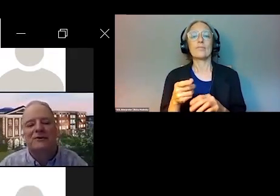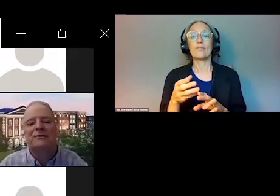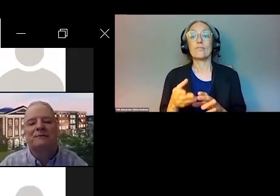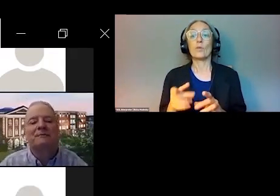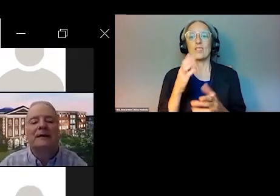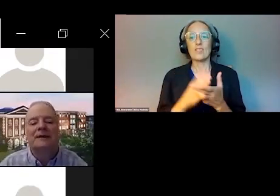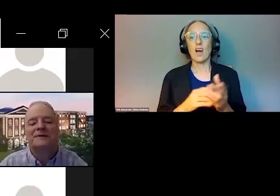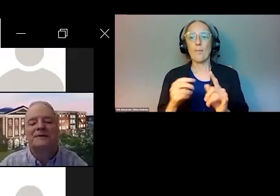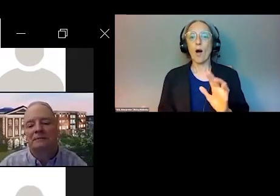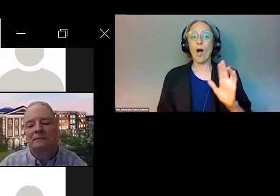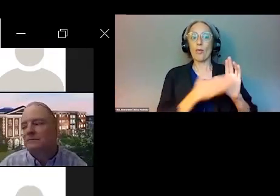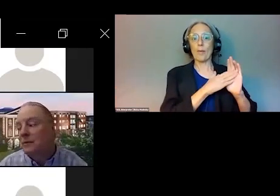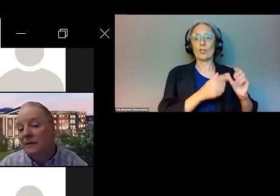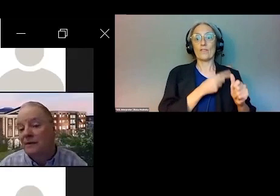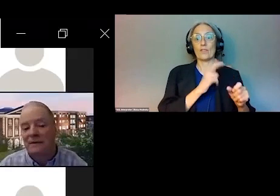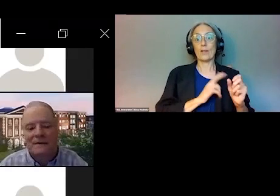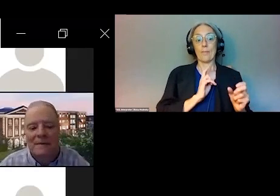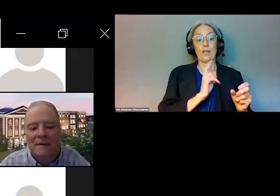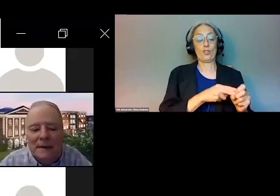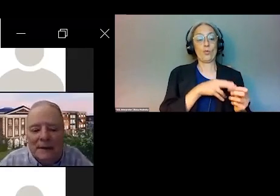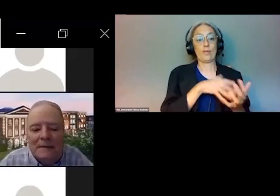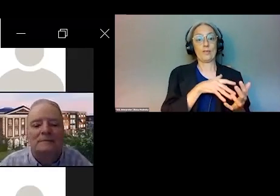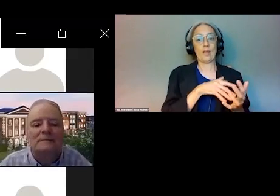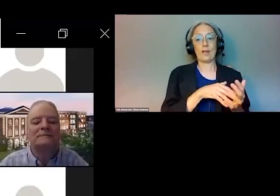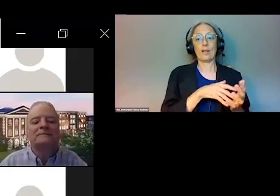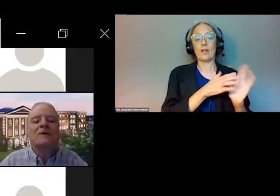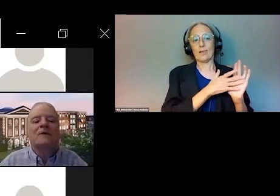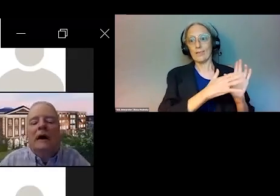to address a lot of issues. Next.